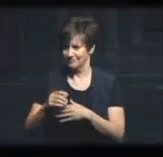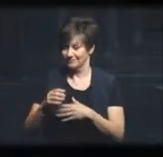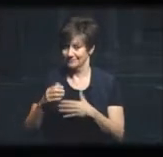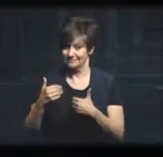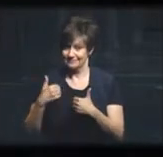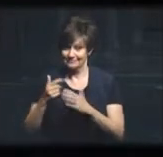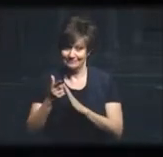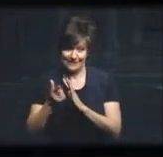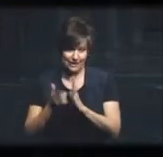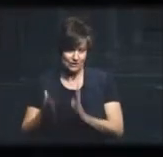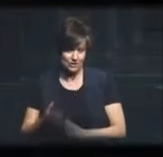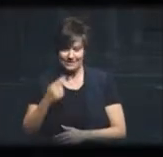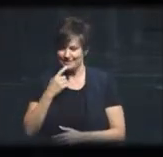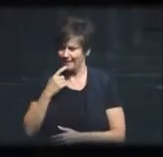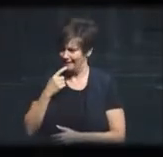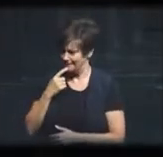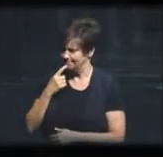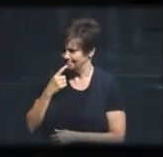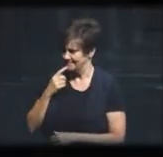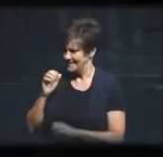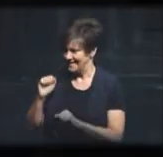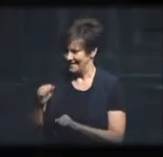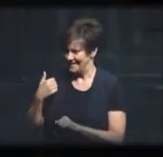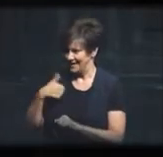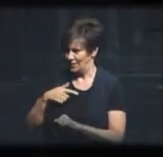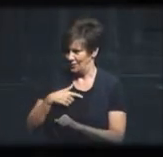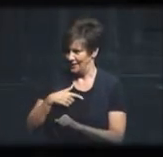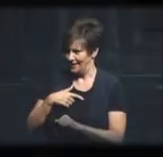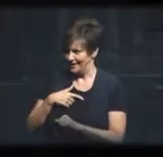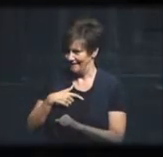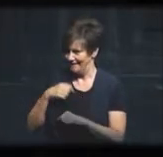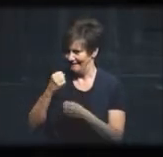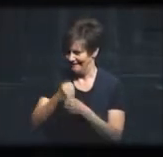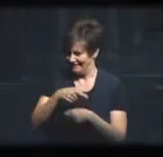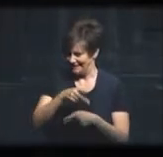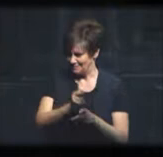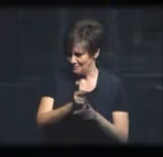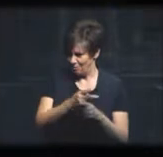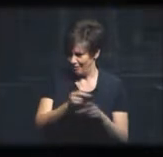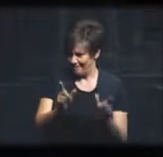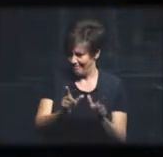and saying, hey, could we get this product licensed?